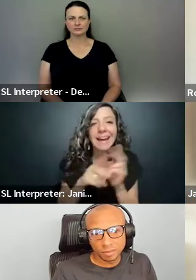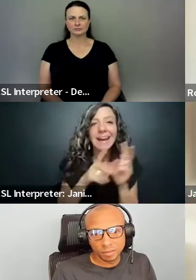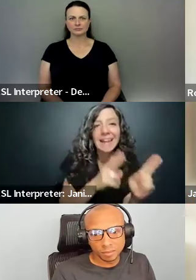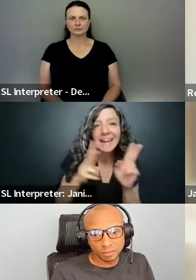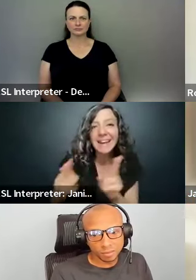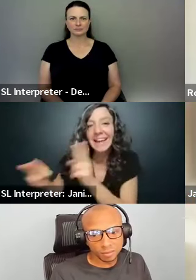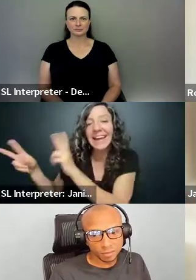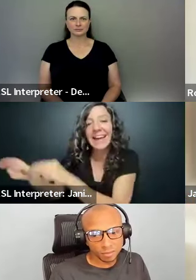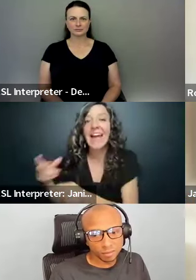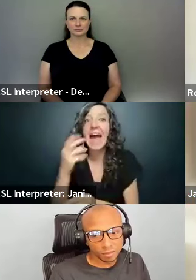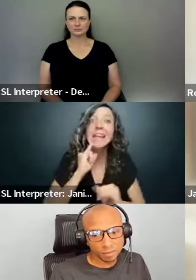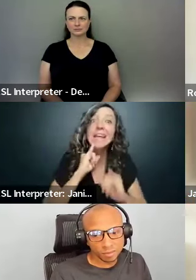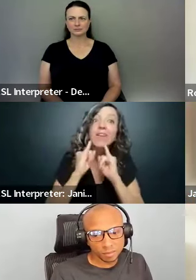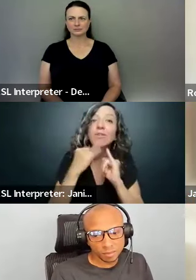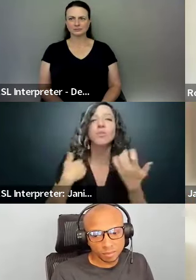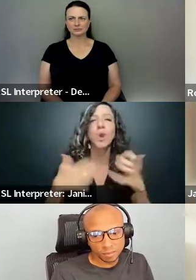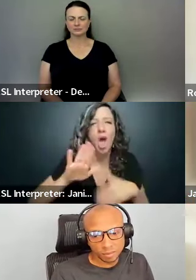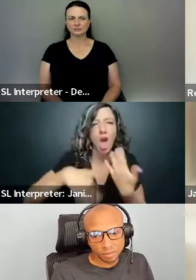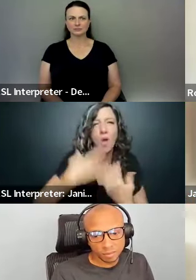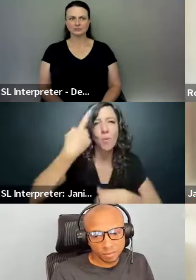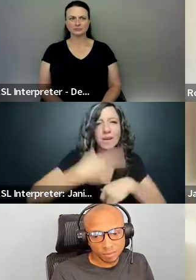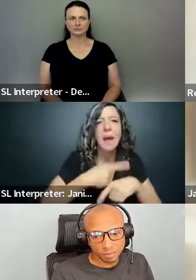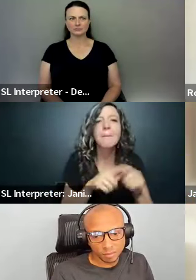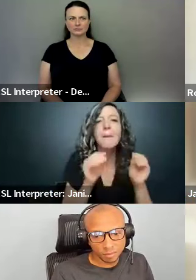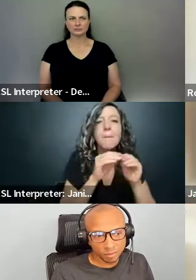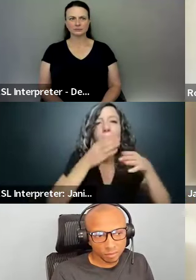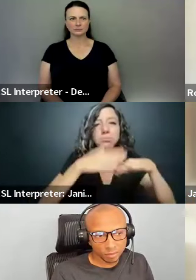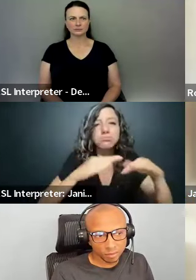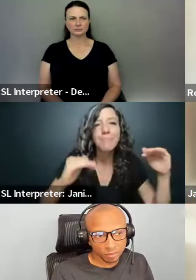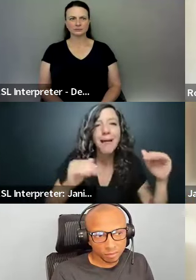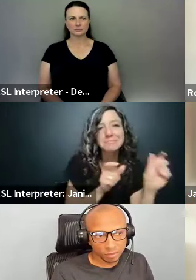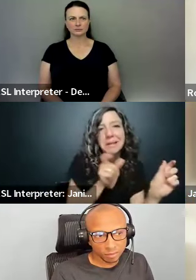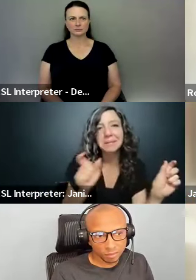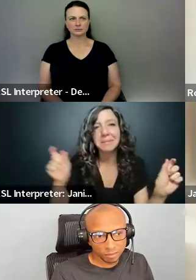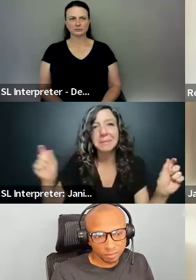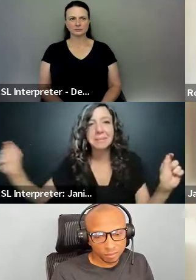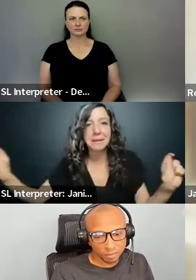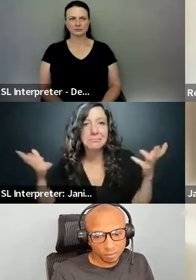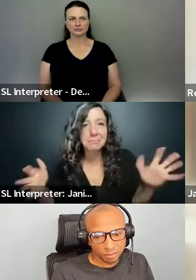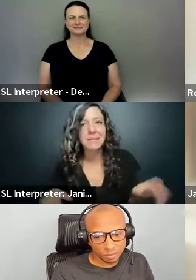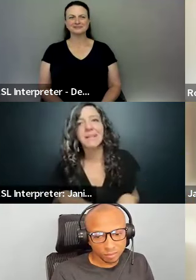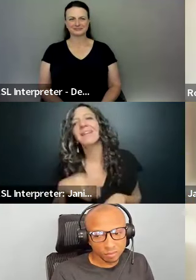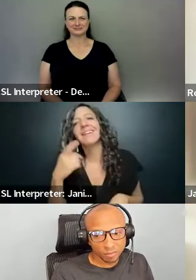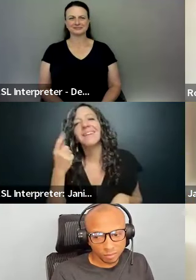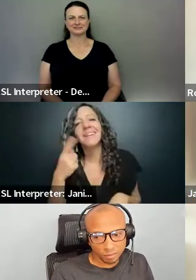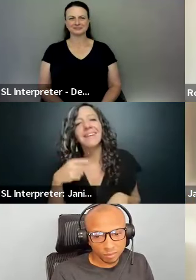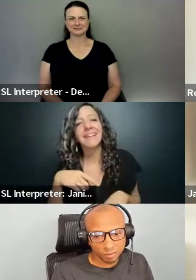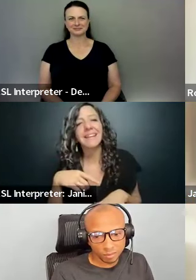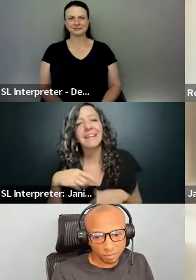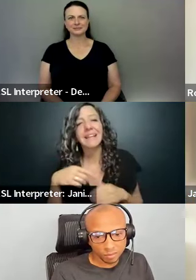spread out, right? And which is great now, because in the three parts, each part has one video interview, right?